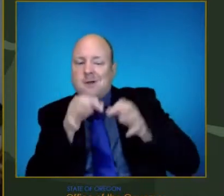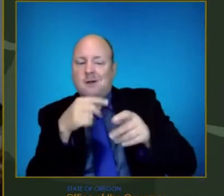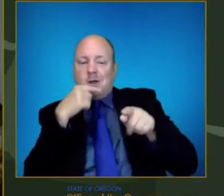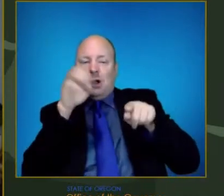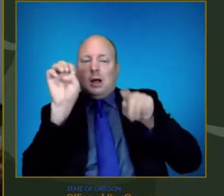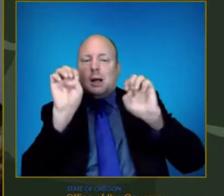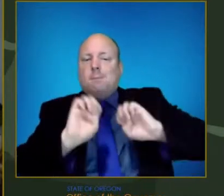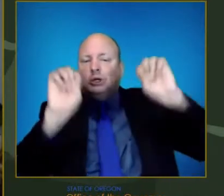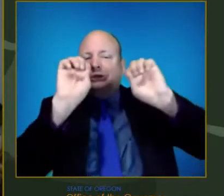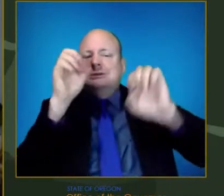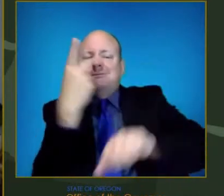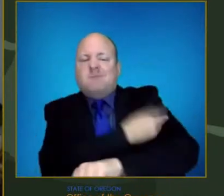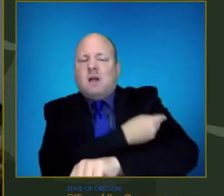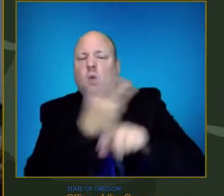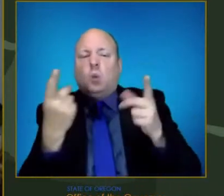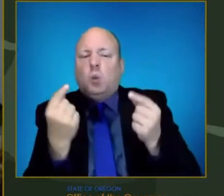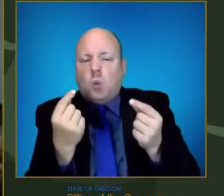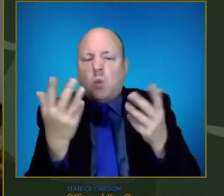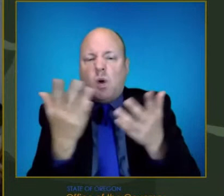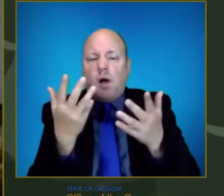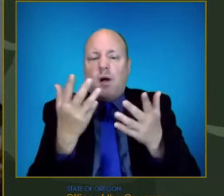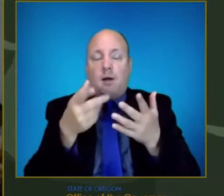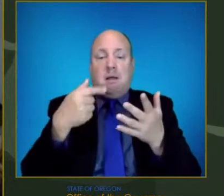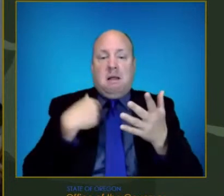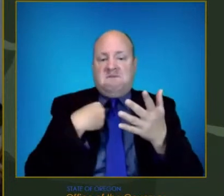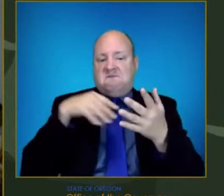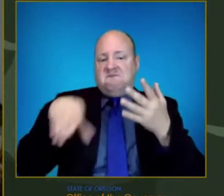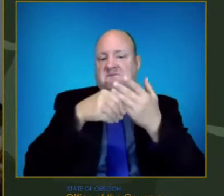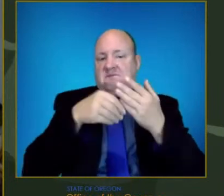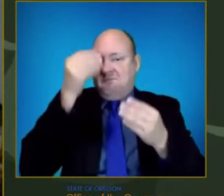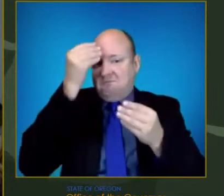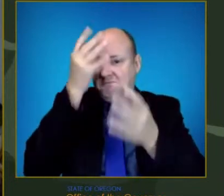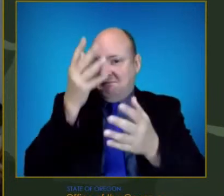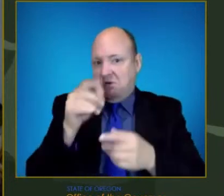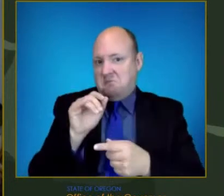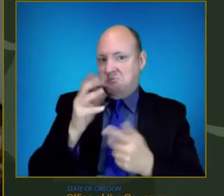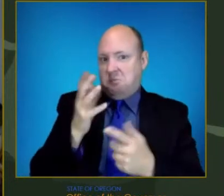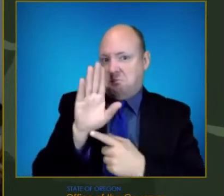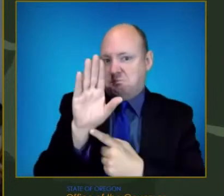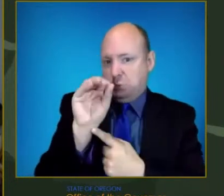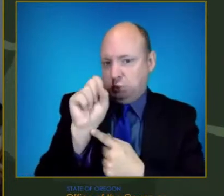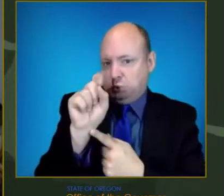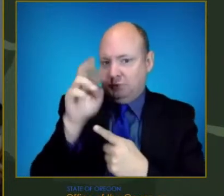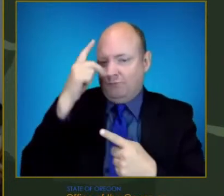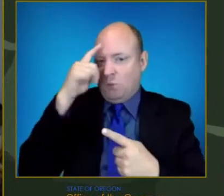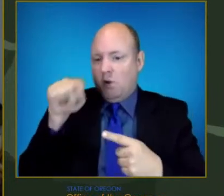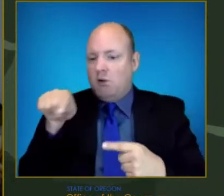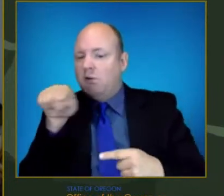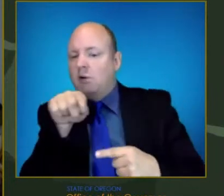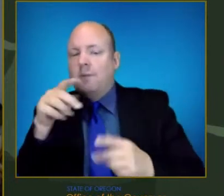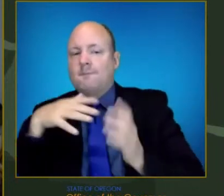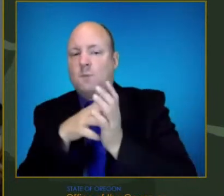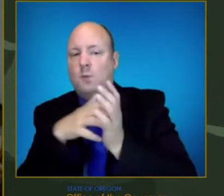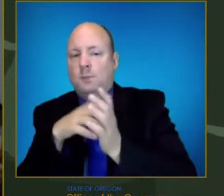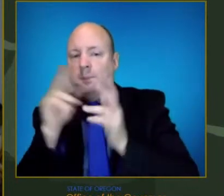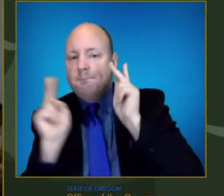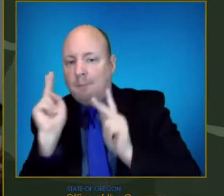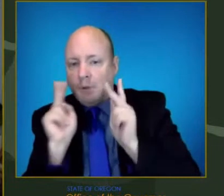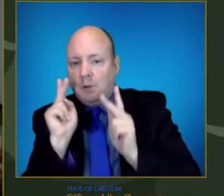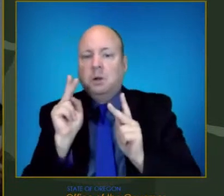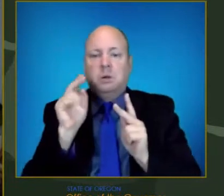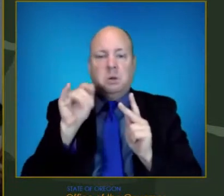use of a single booster dose for certain populations. The decision was highly anticipated and certainly welcome here